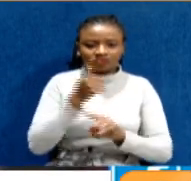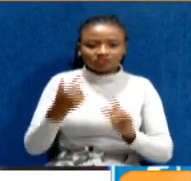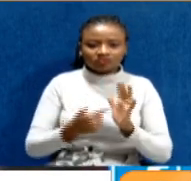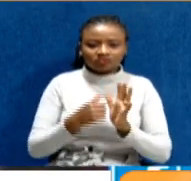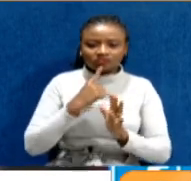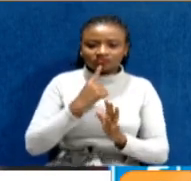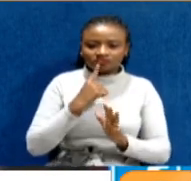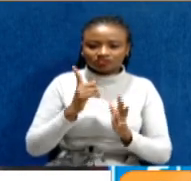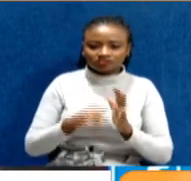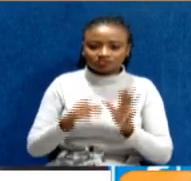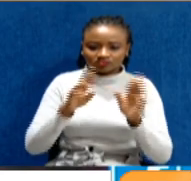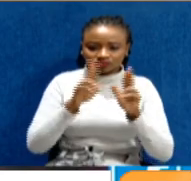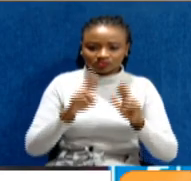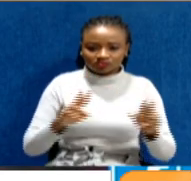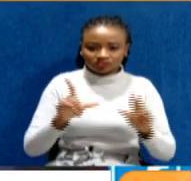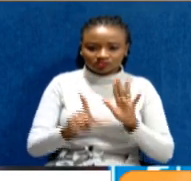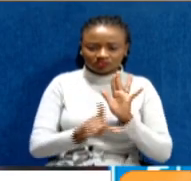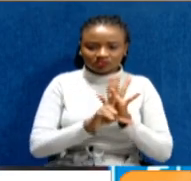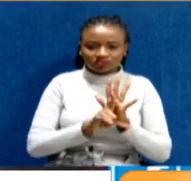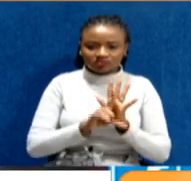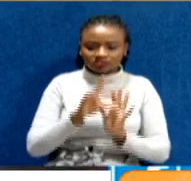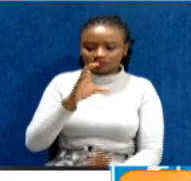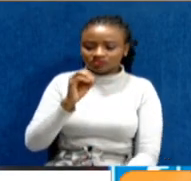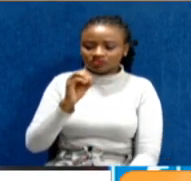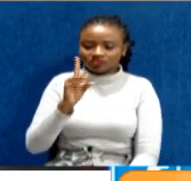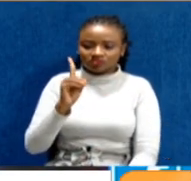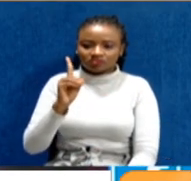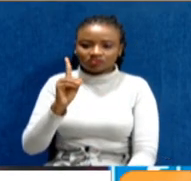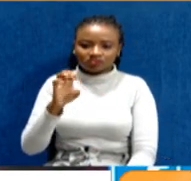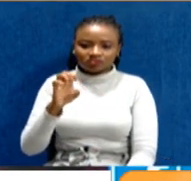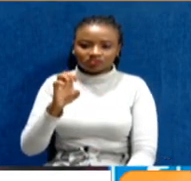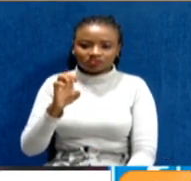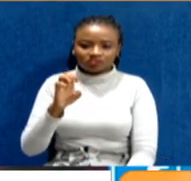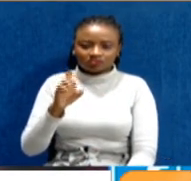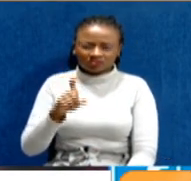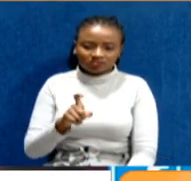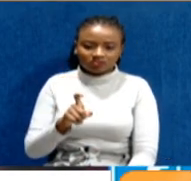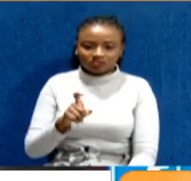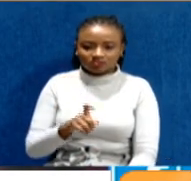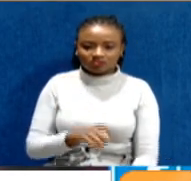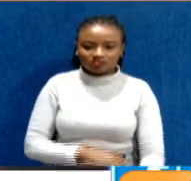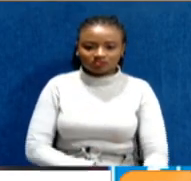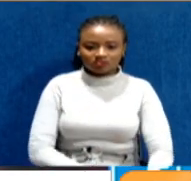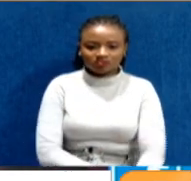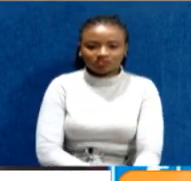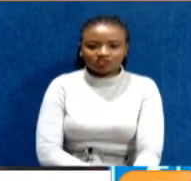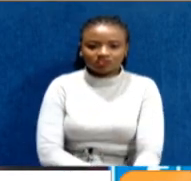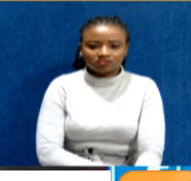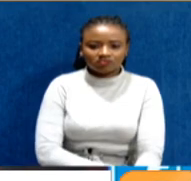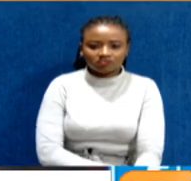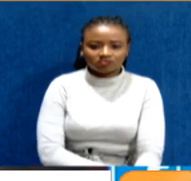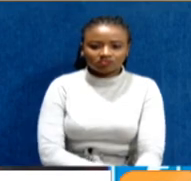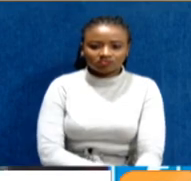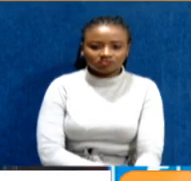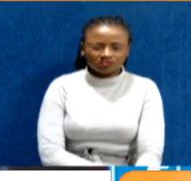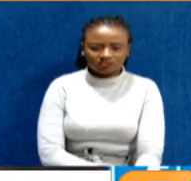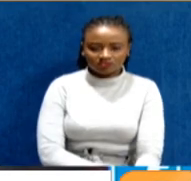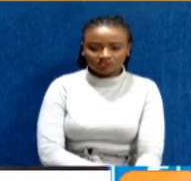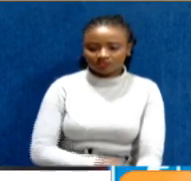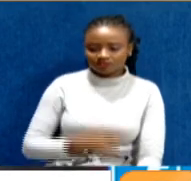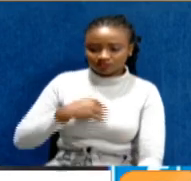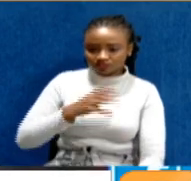international law, the, yeah, Codex Alimentarius, which we are affiliated to. We joined that in 1969. It